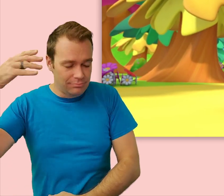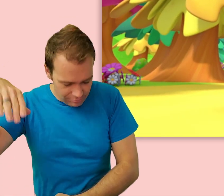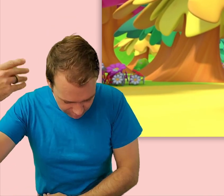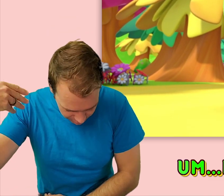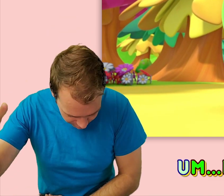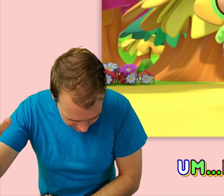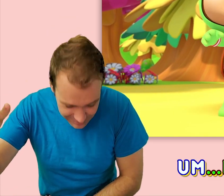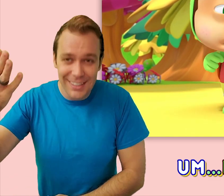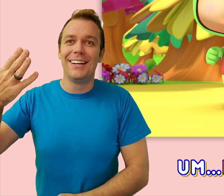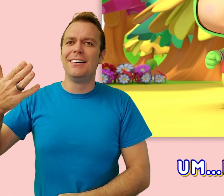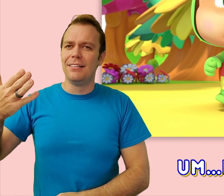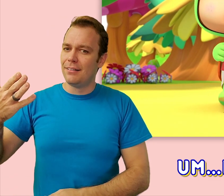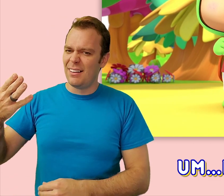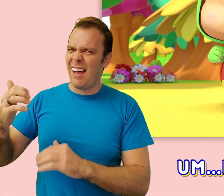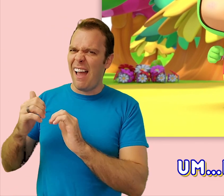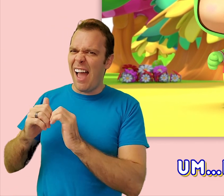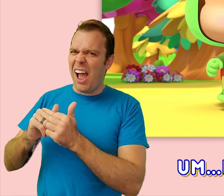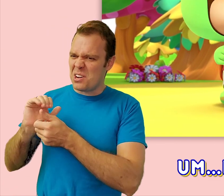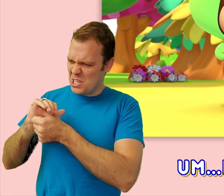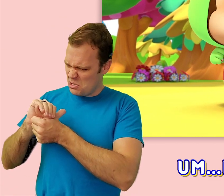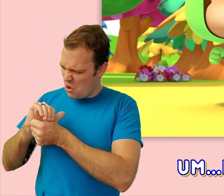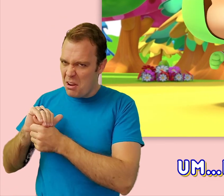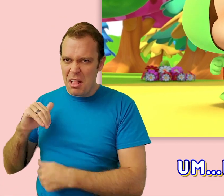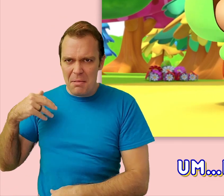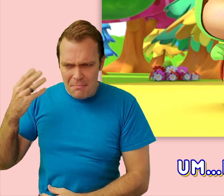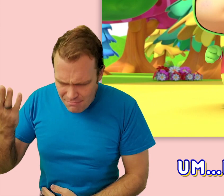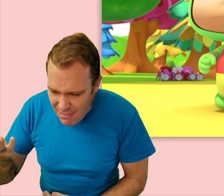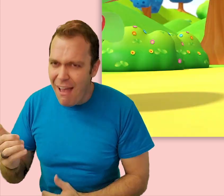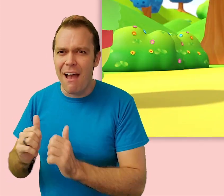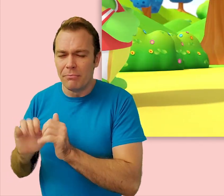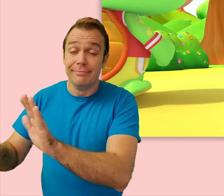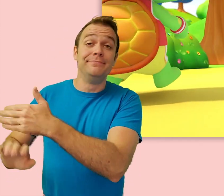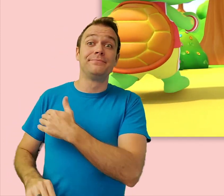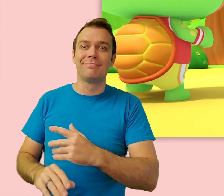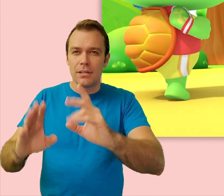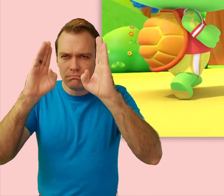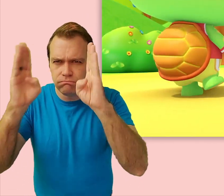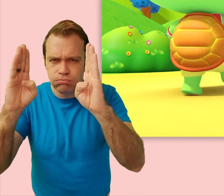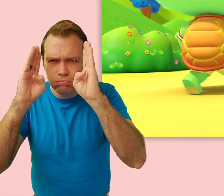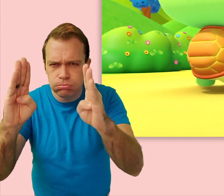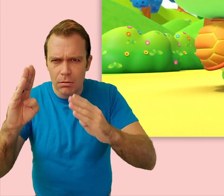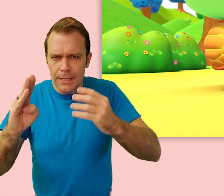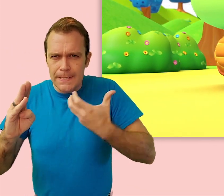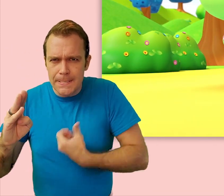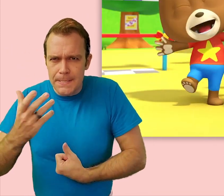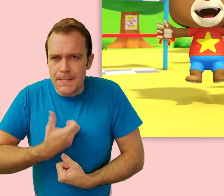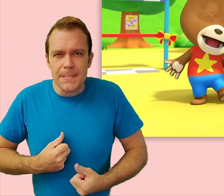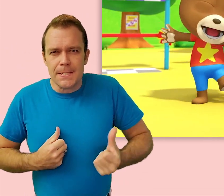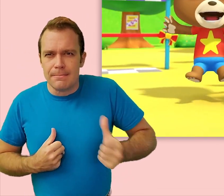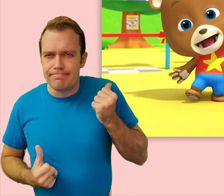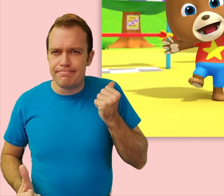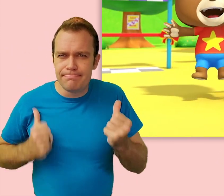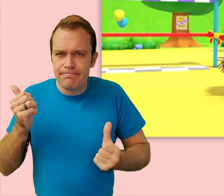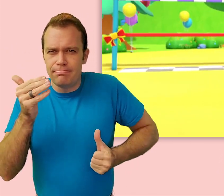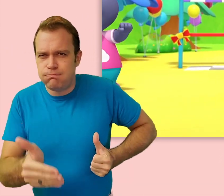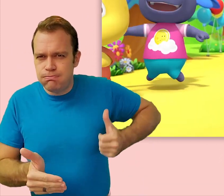bow. How do tortoises bow? Keep your focus, don't hold back. You can do